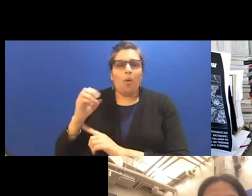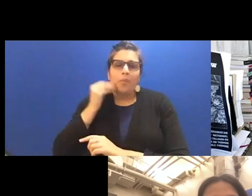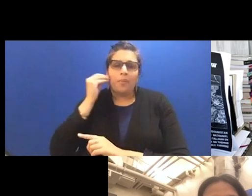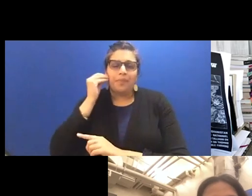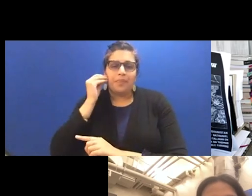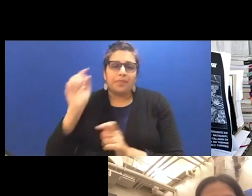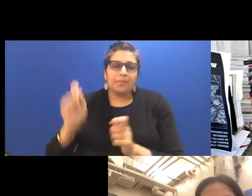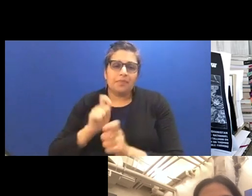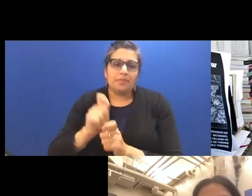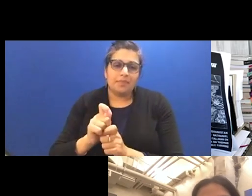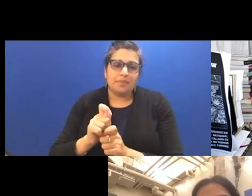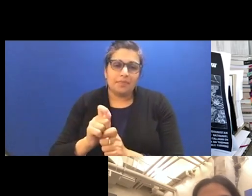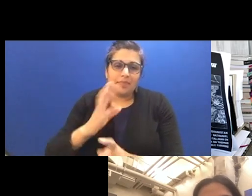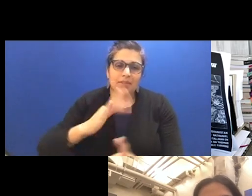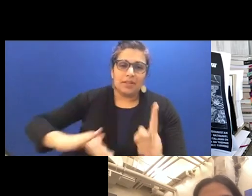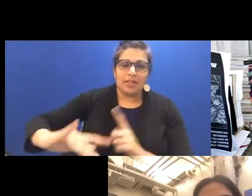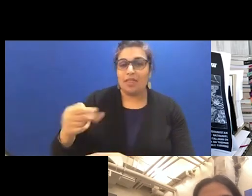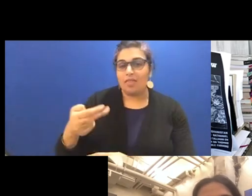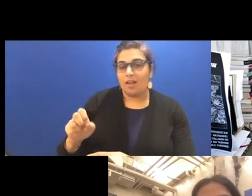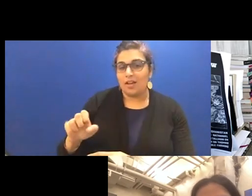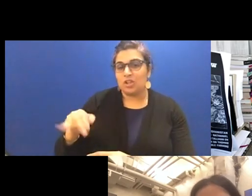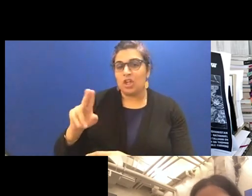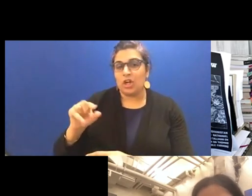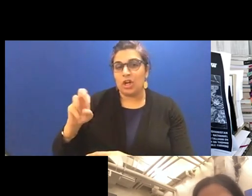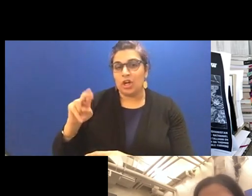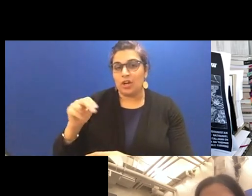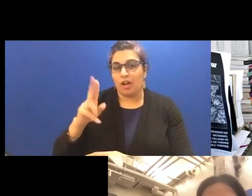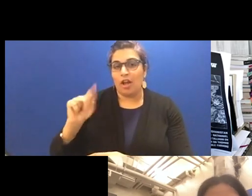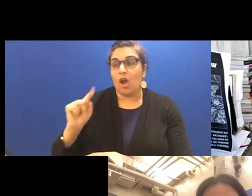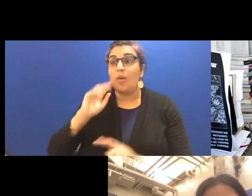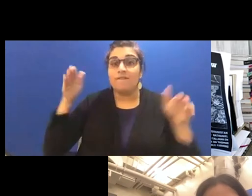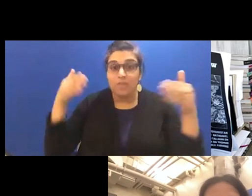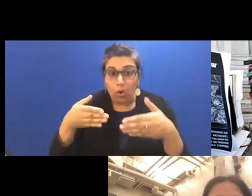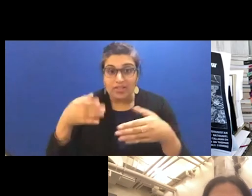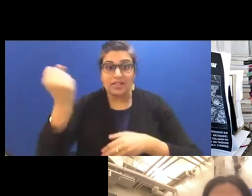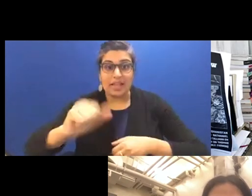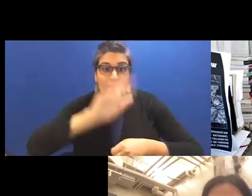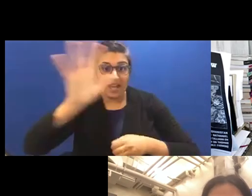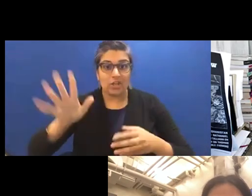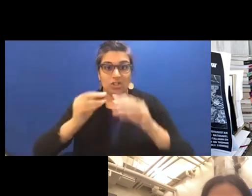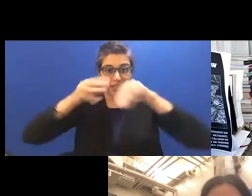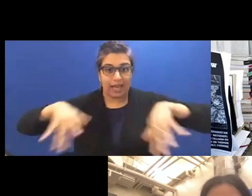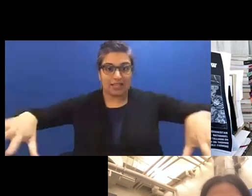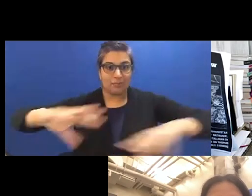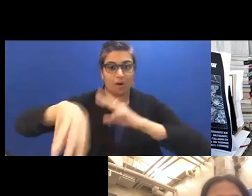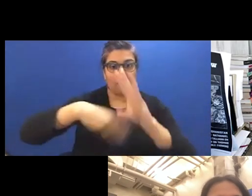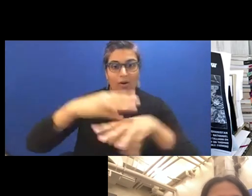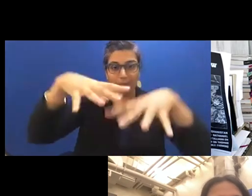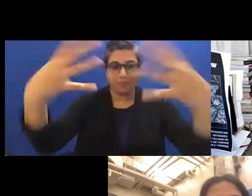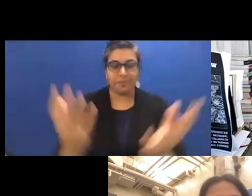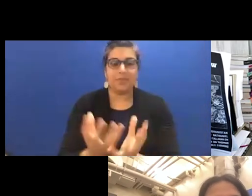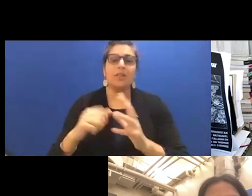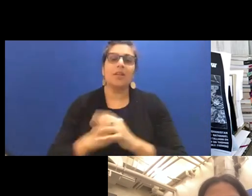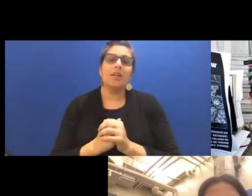specifically to give a bit more context to the Juggernaut, we focus on the South Asian diaspora around the world, and we also focus on South Asian stories. And